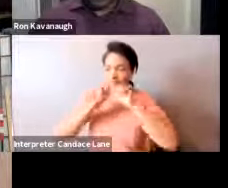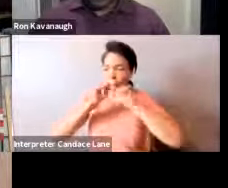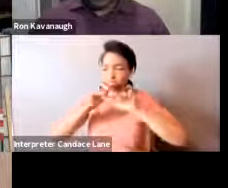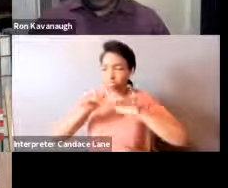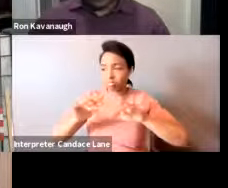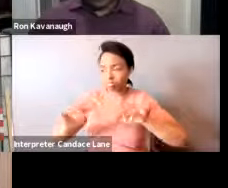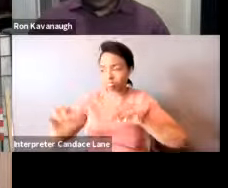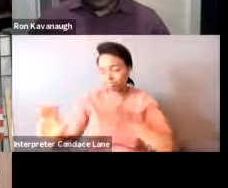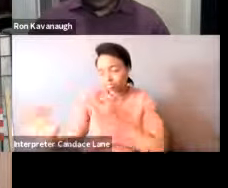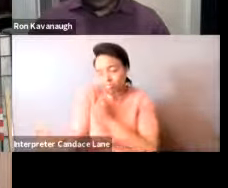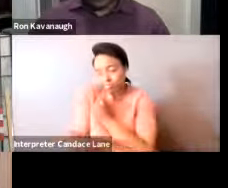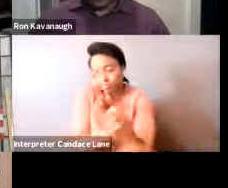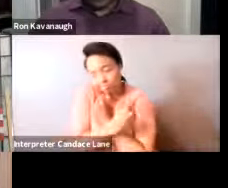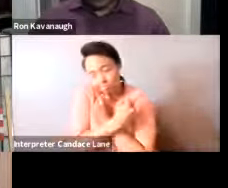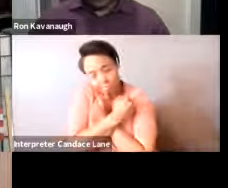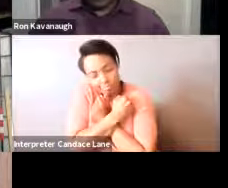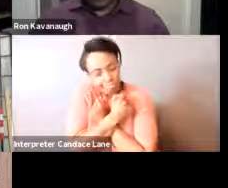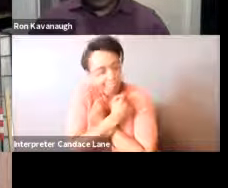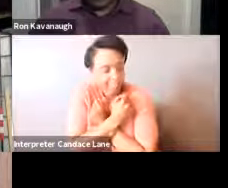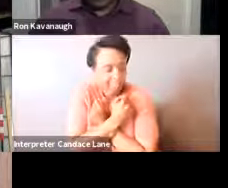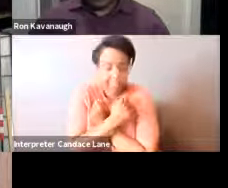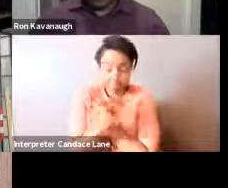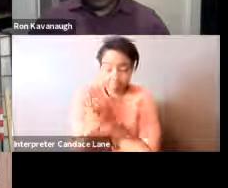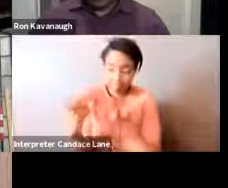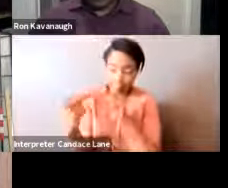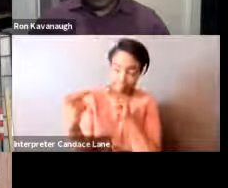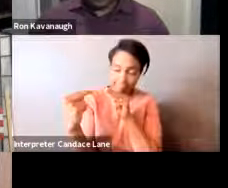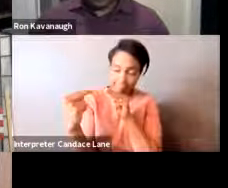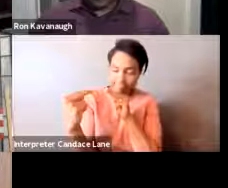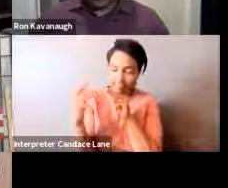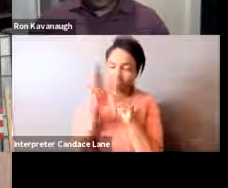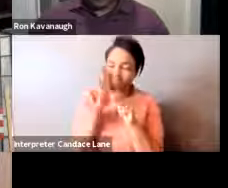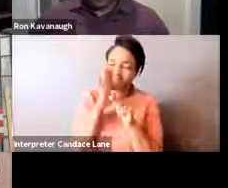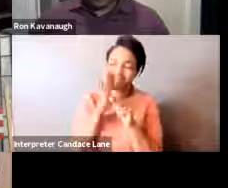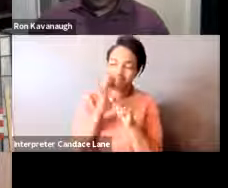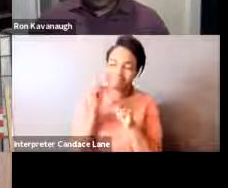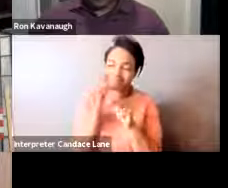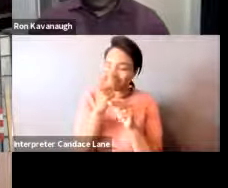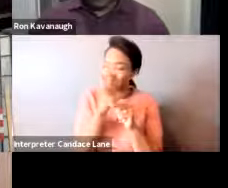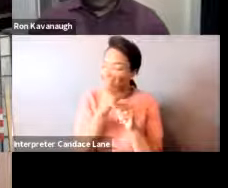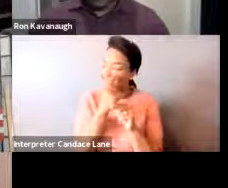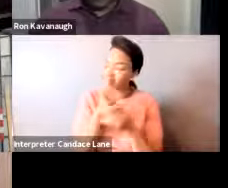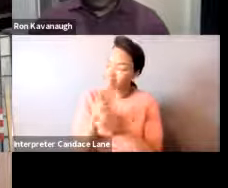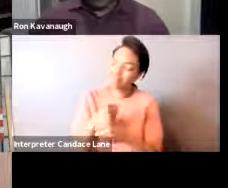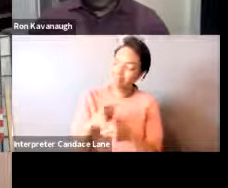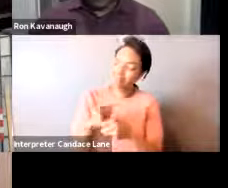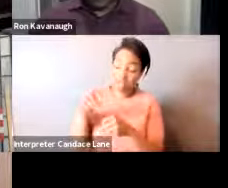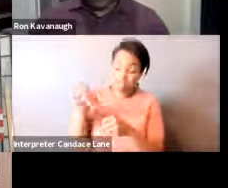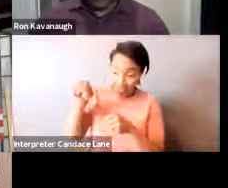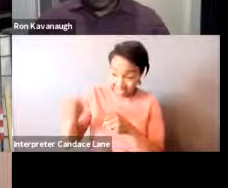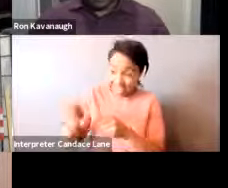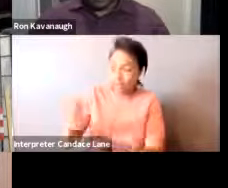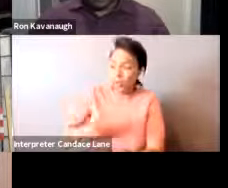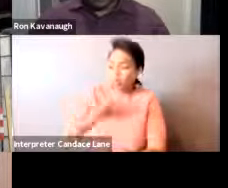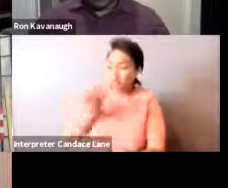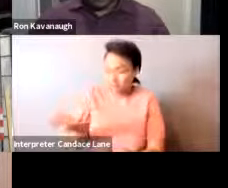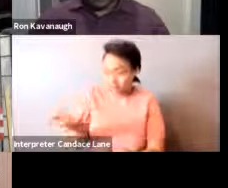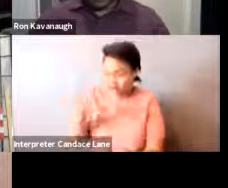hugged warmly, to look into your beautiful coffee eyes that whisper, this poem is for